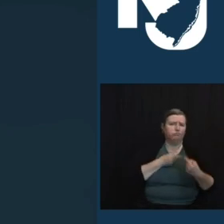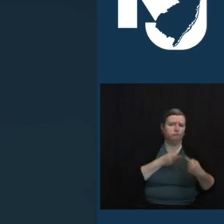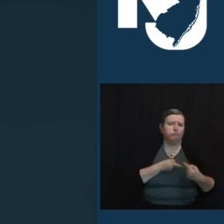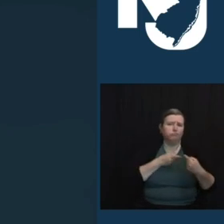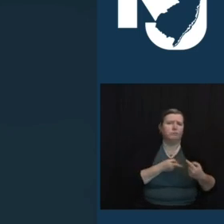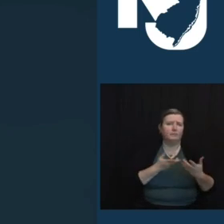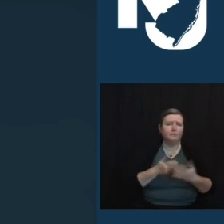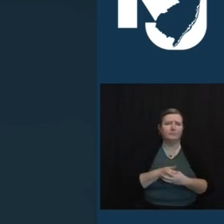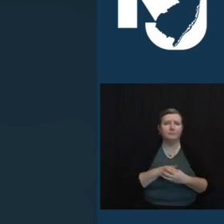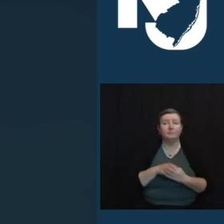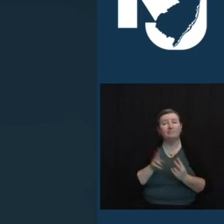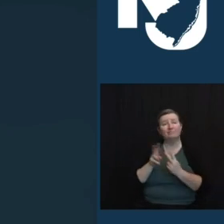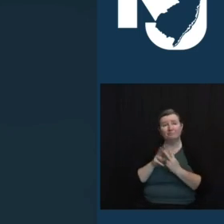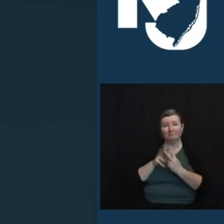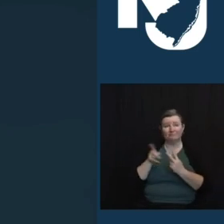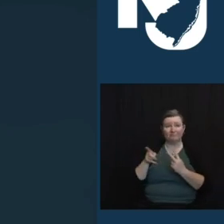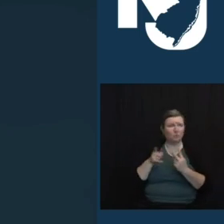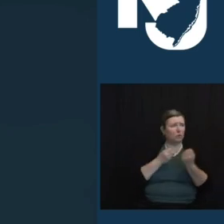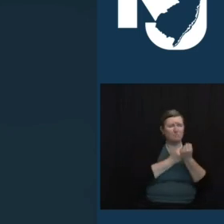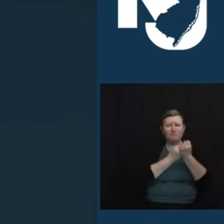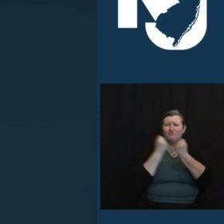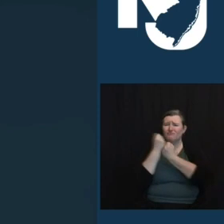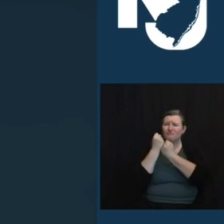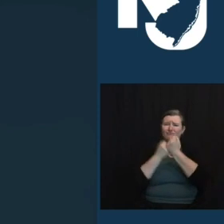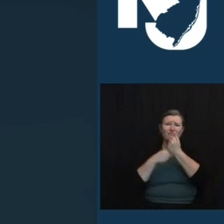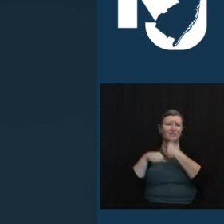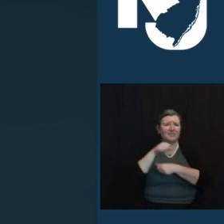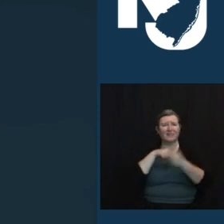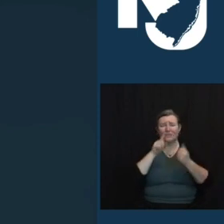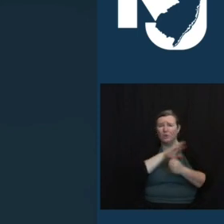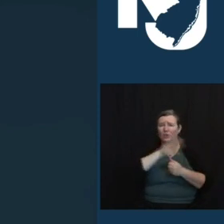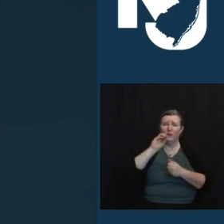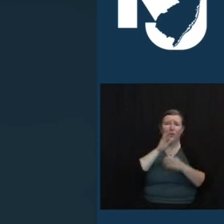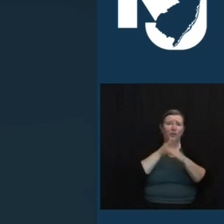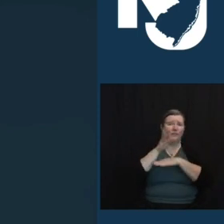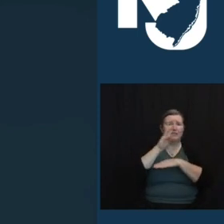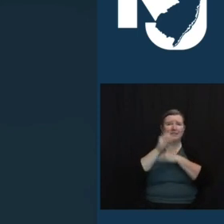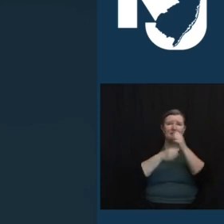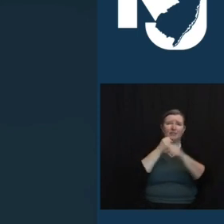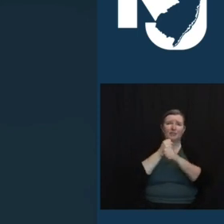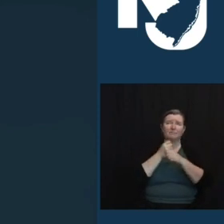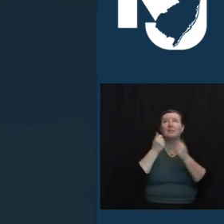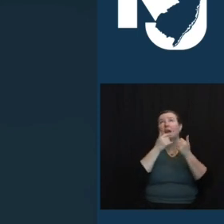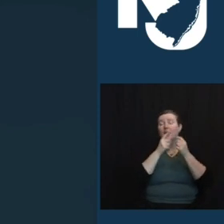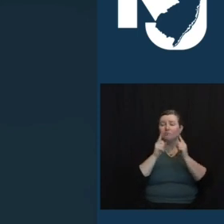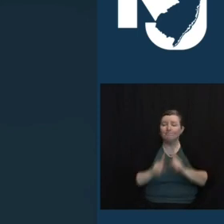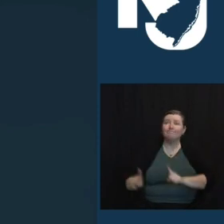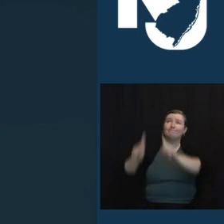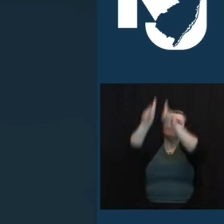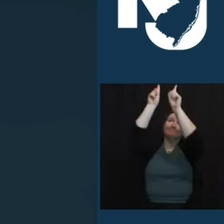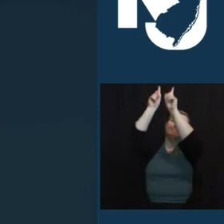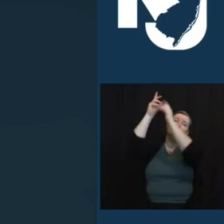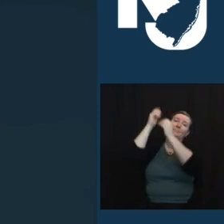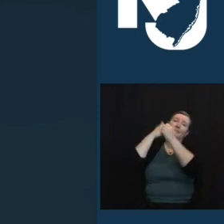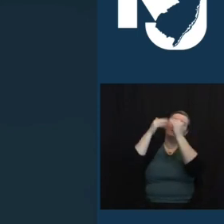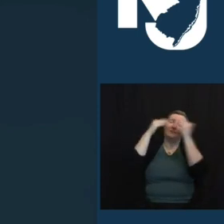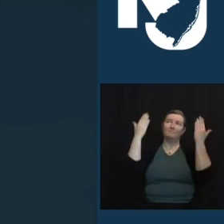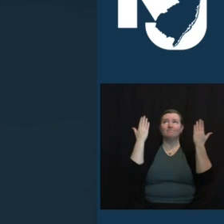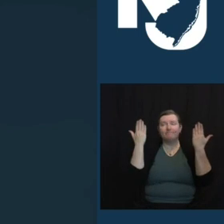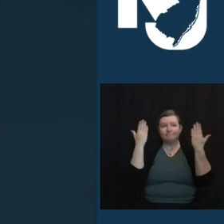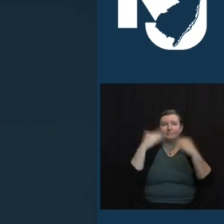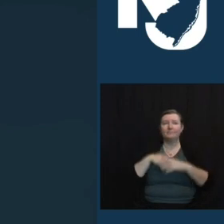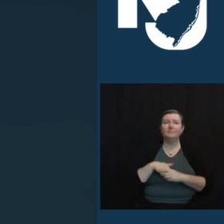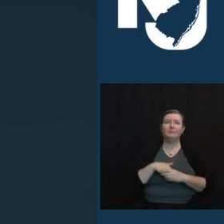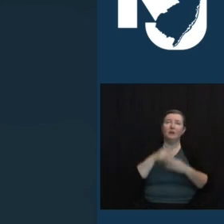than 60 years, and we know they are together, still doing just that. May God bless over and watch over each of their